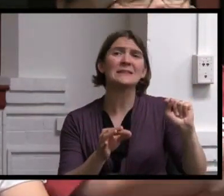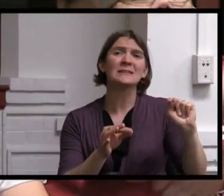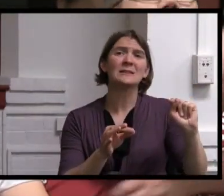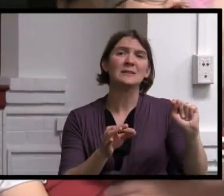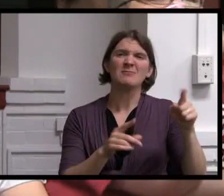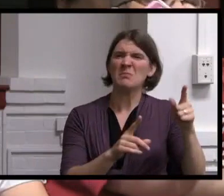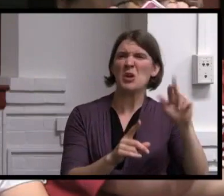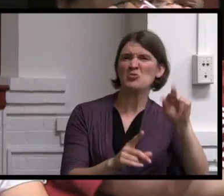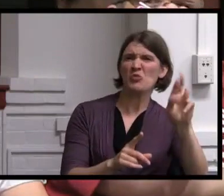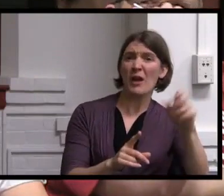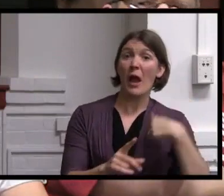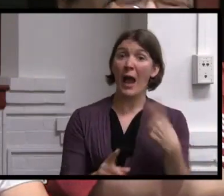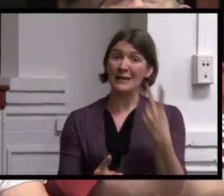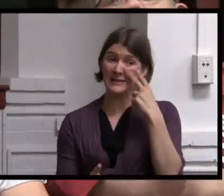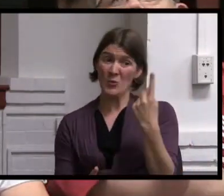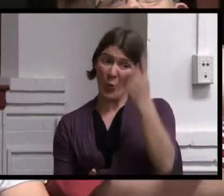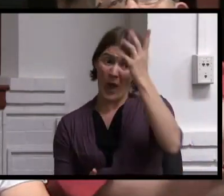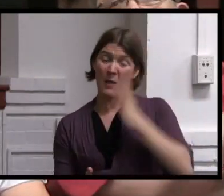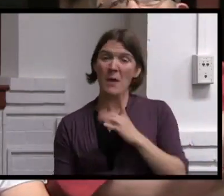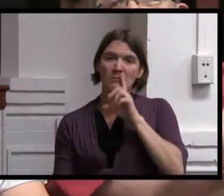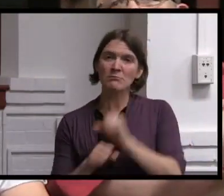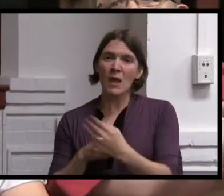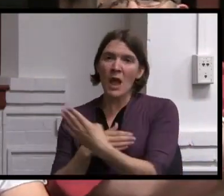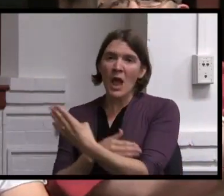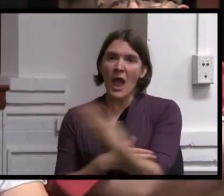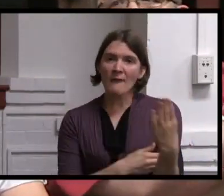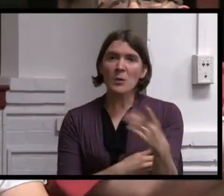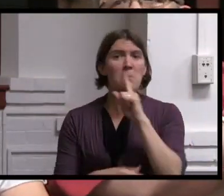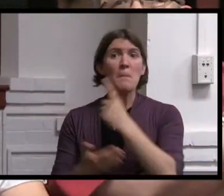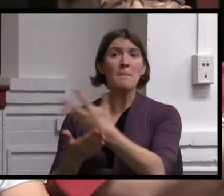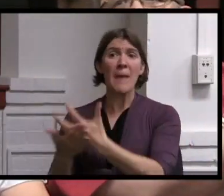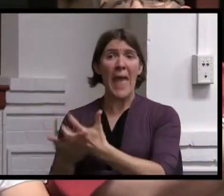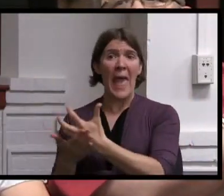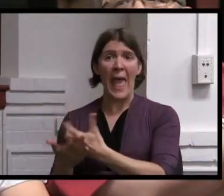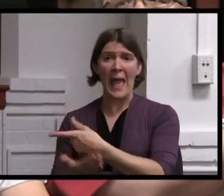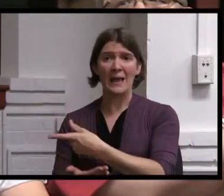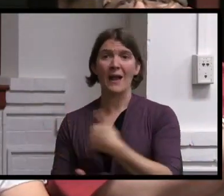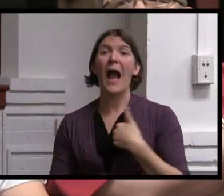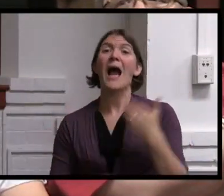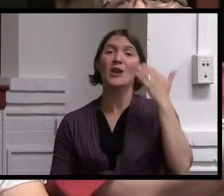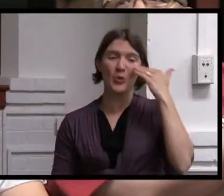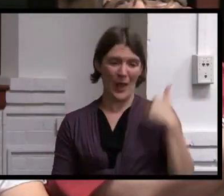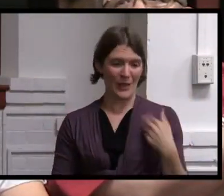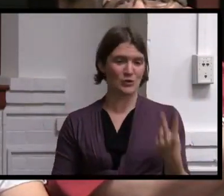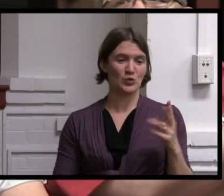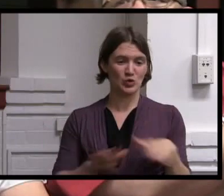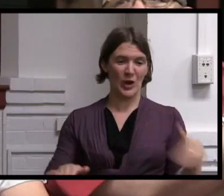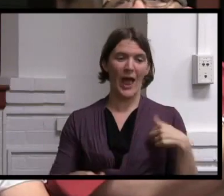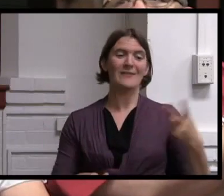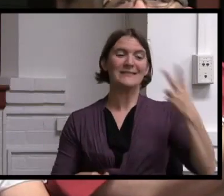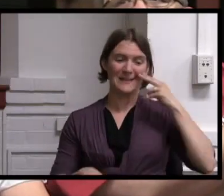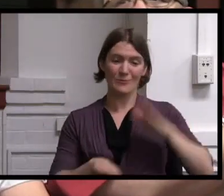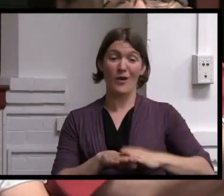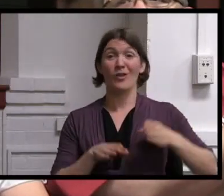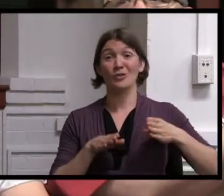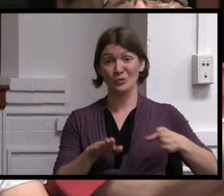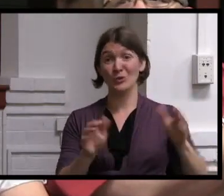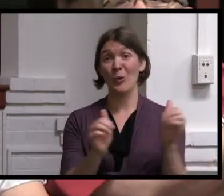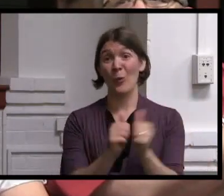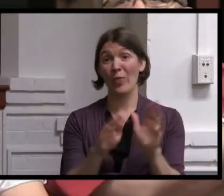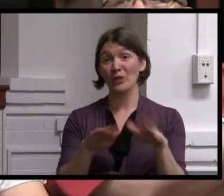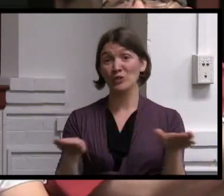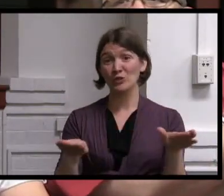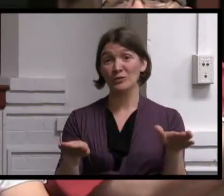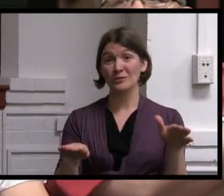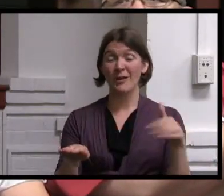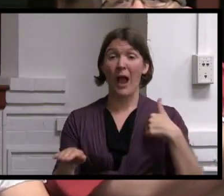I see a gentleman every morning. He's not a panhandler. I know he's got two children because I've seen him on the street,